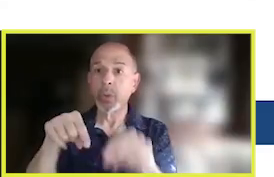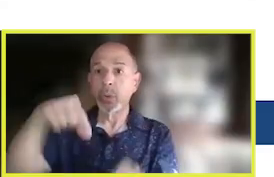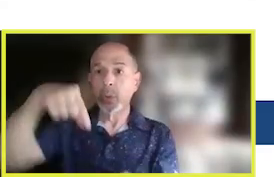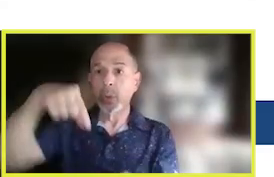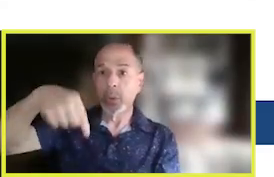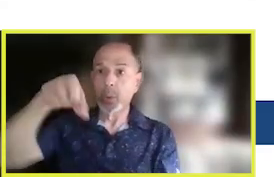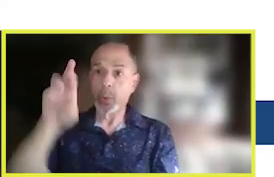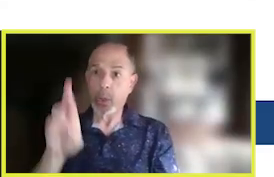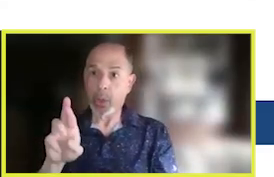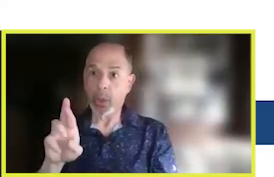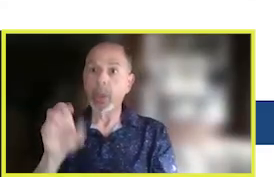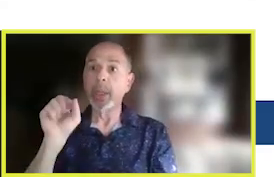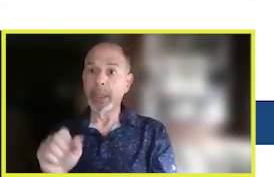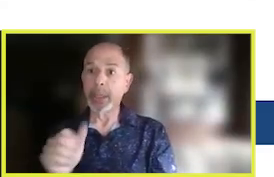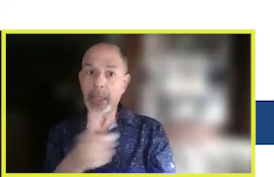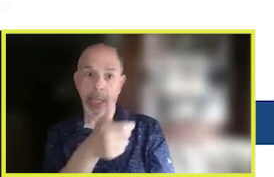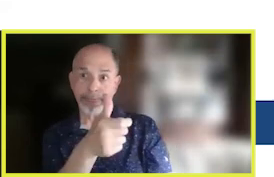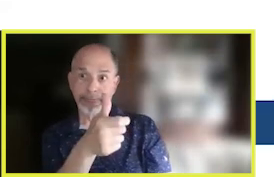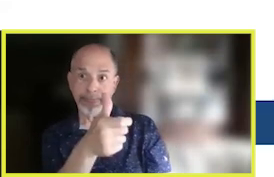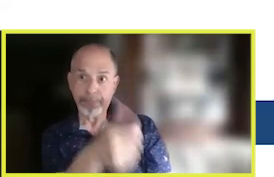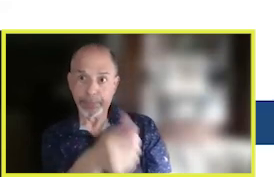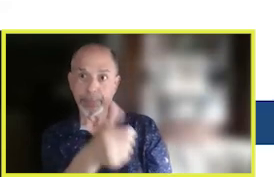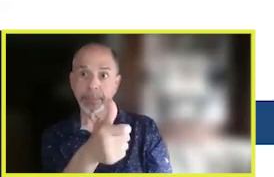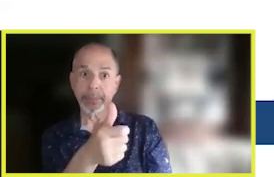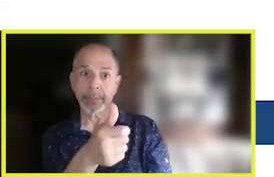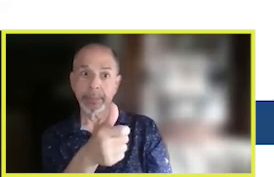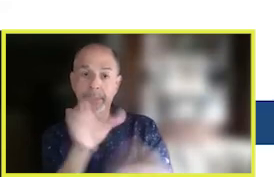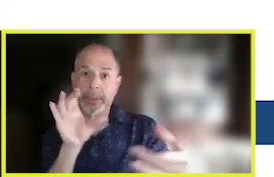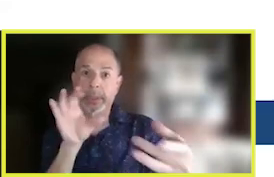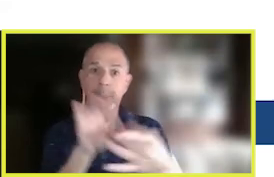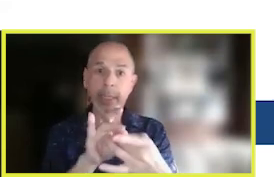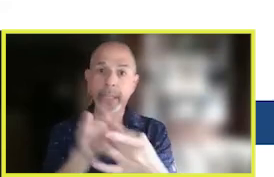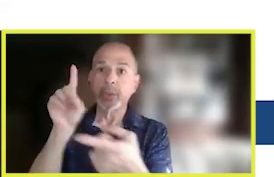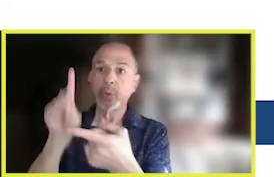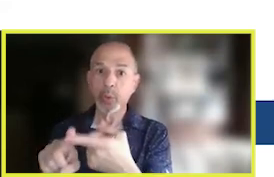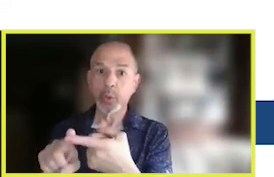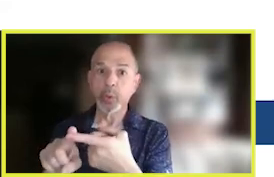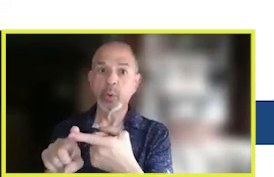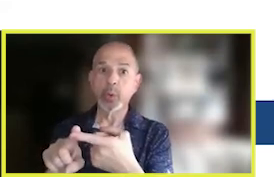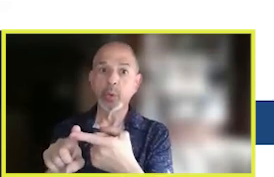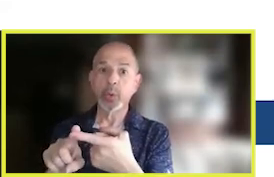camera and aim it at the QR code, it'll bring you directly to this web page.